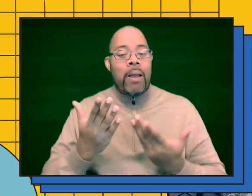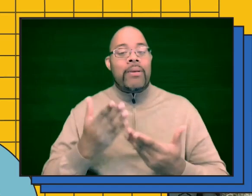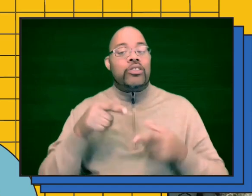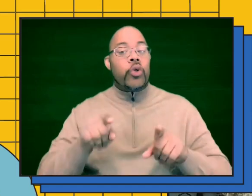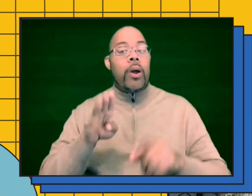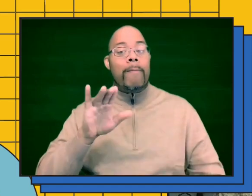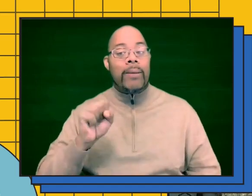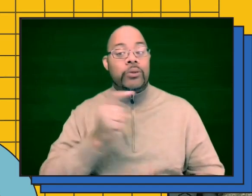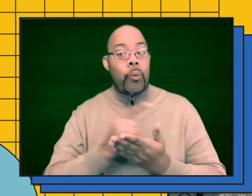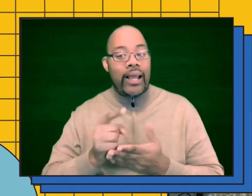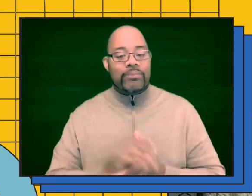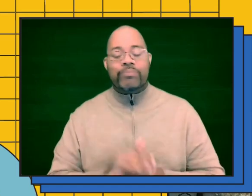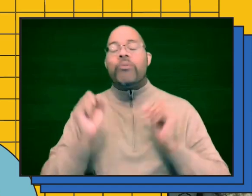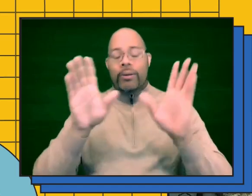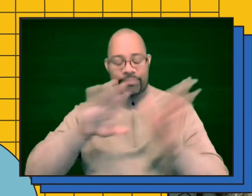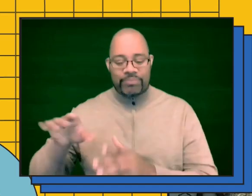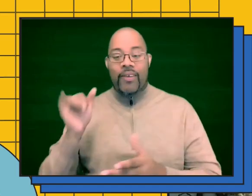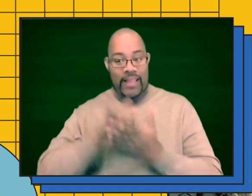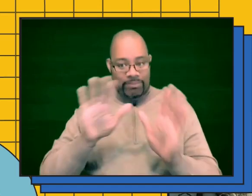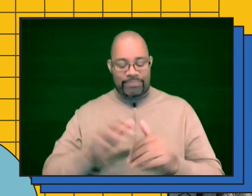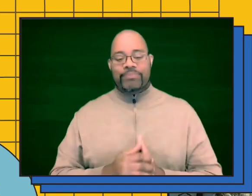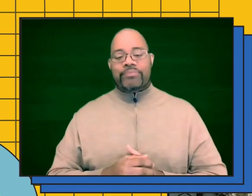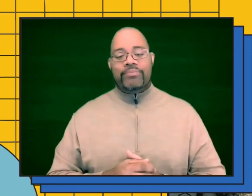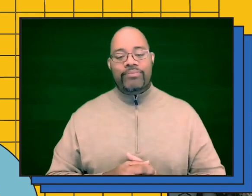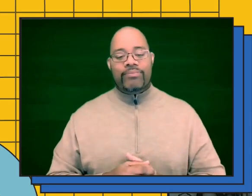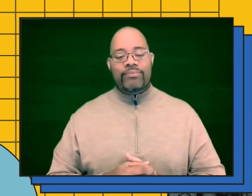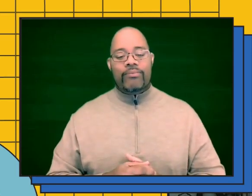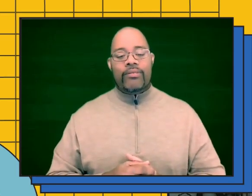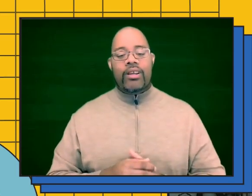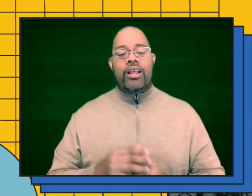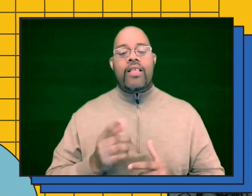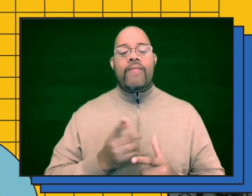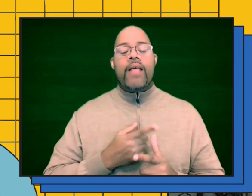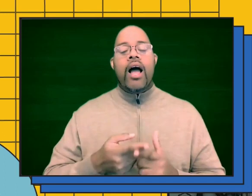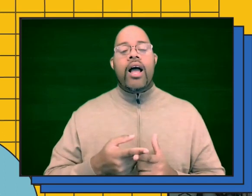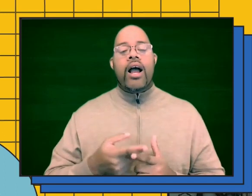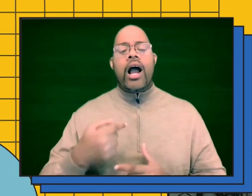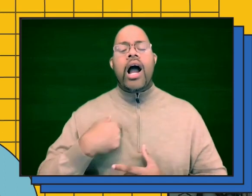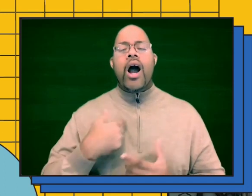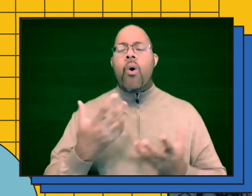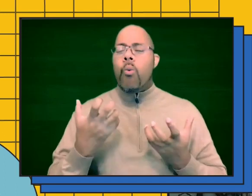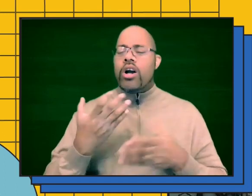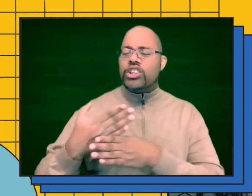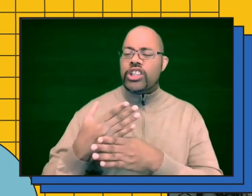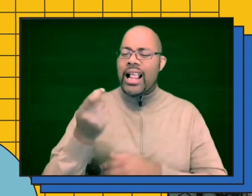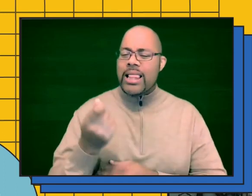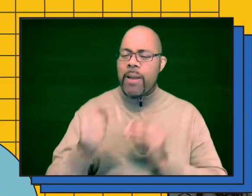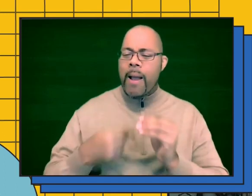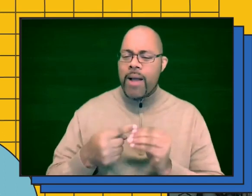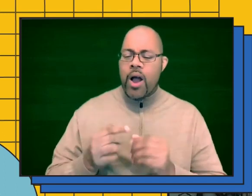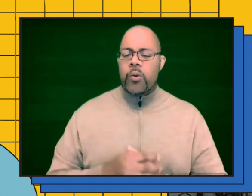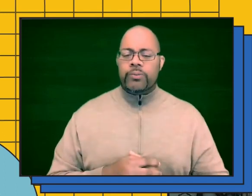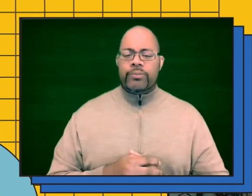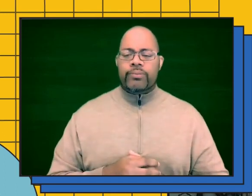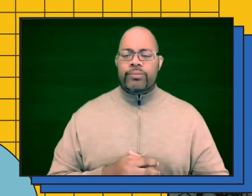during BIMS week. Okay, so there's that. Then I want to share a little